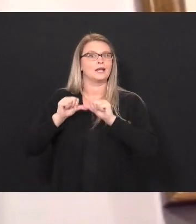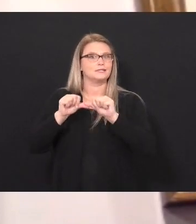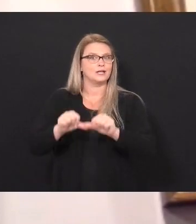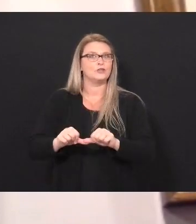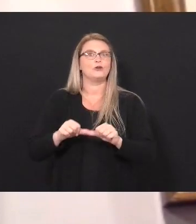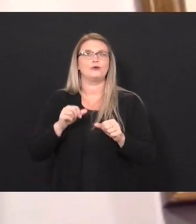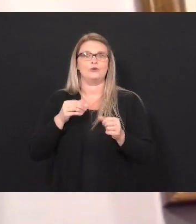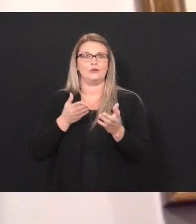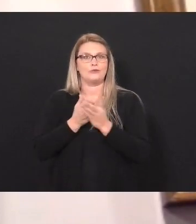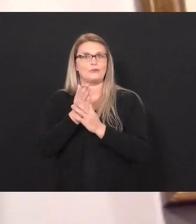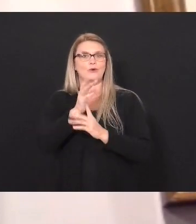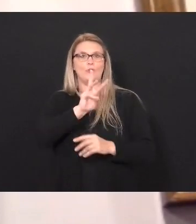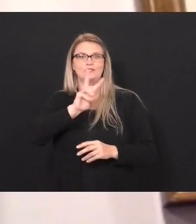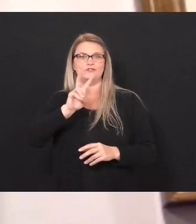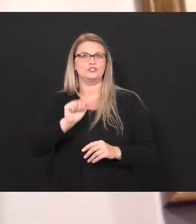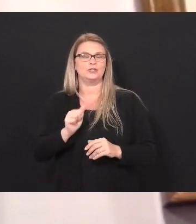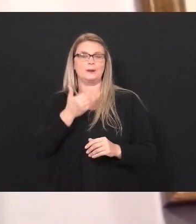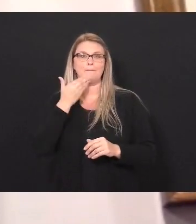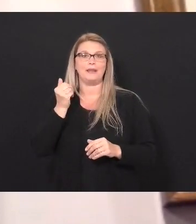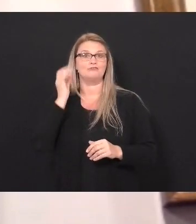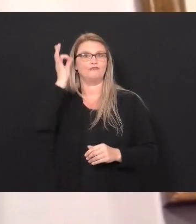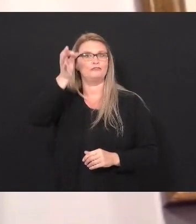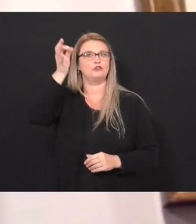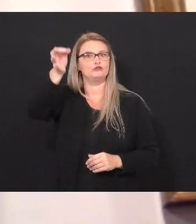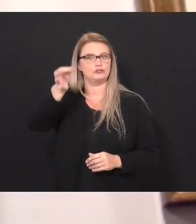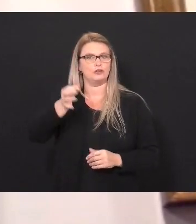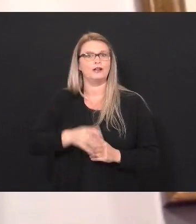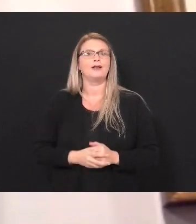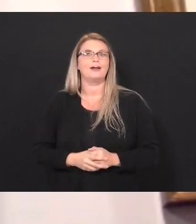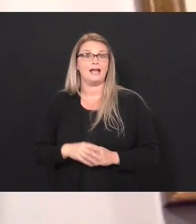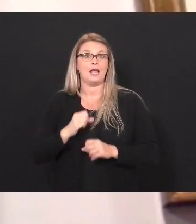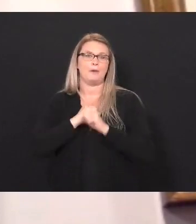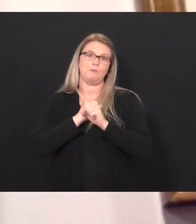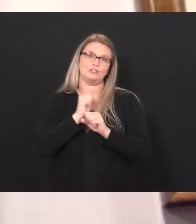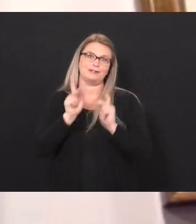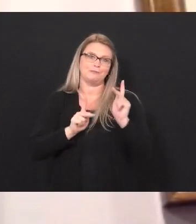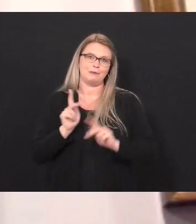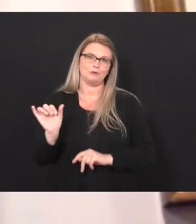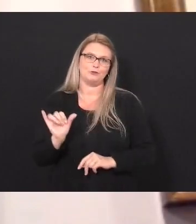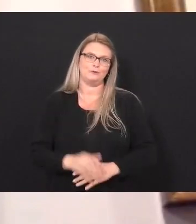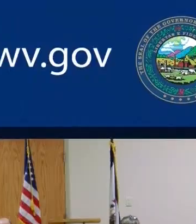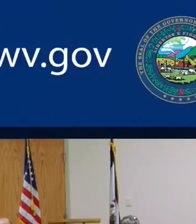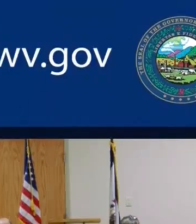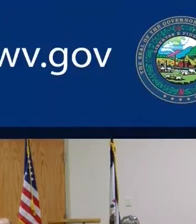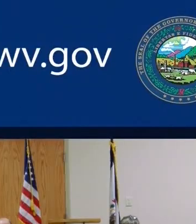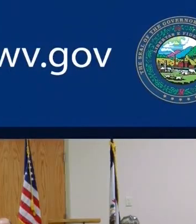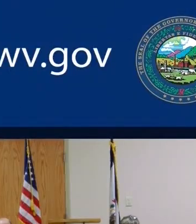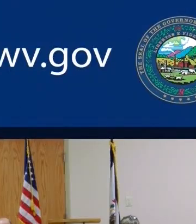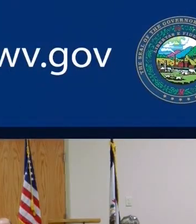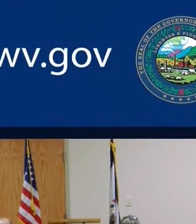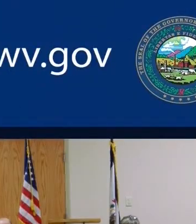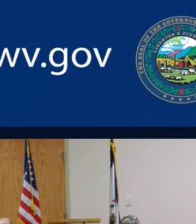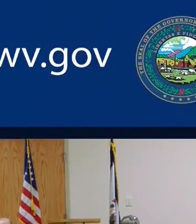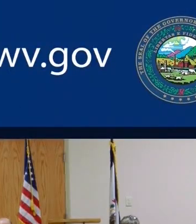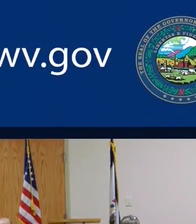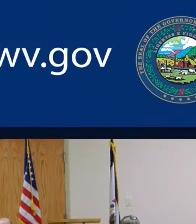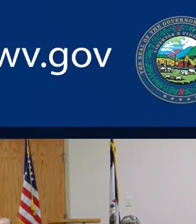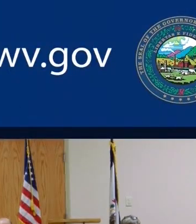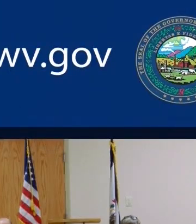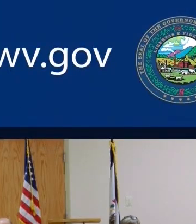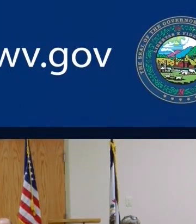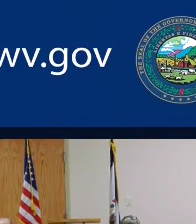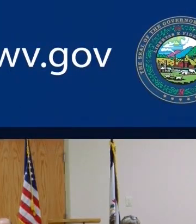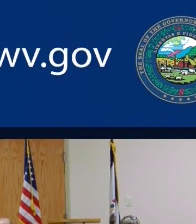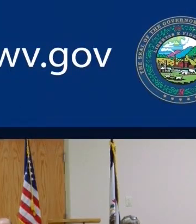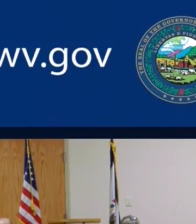West Virginia the best possible future and protect our citizens today. Thank you. Thank you, Dr. Marsh. We'll now go to Major